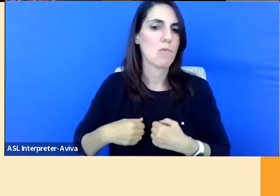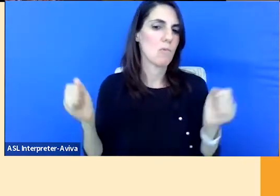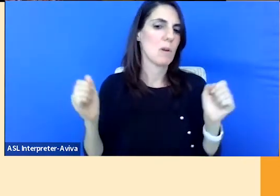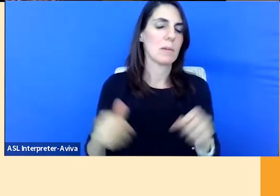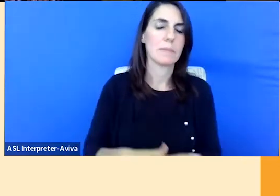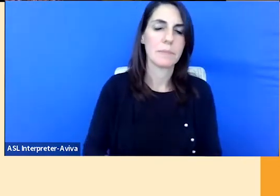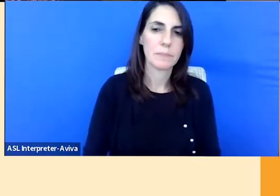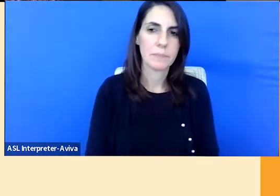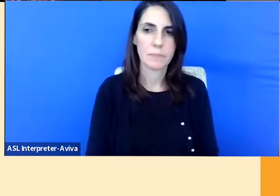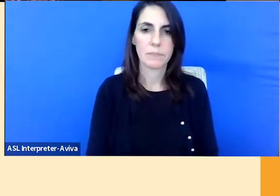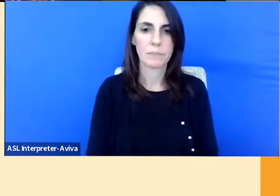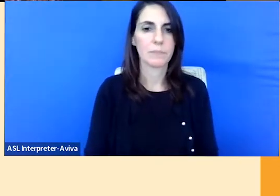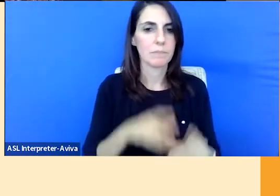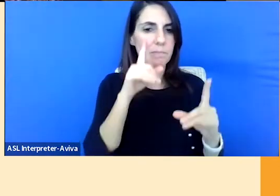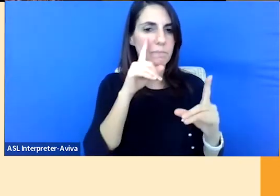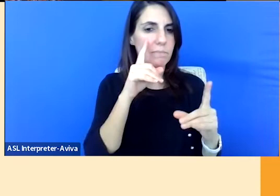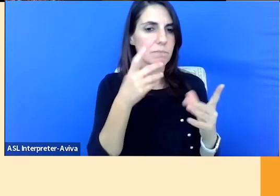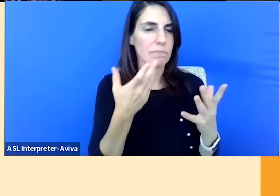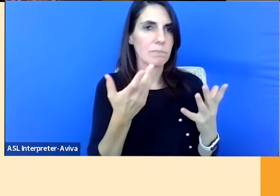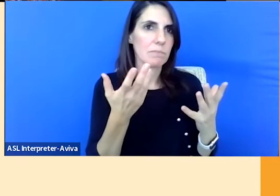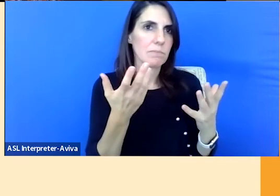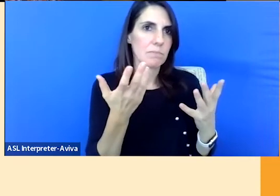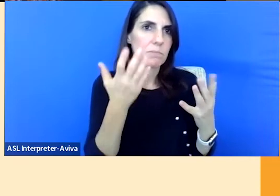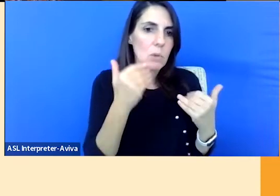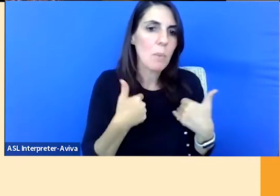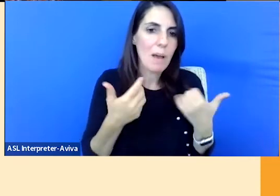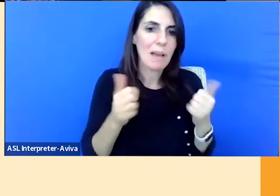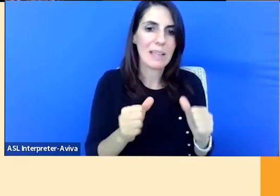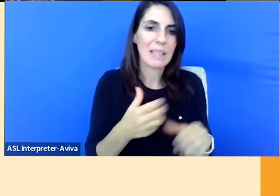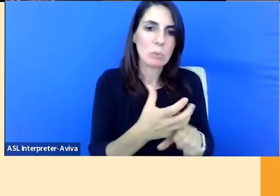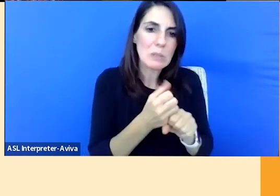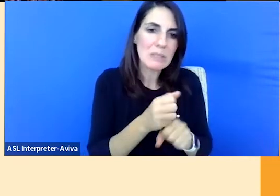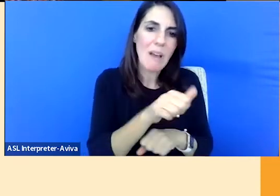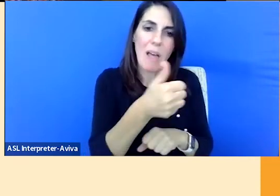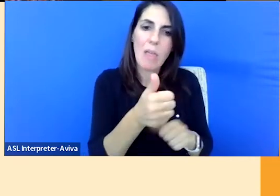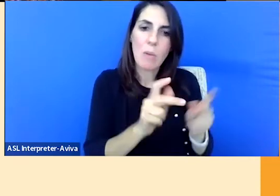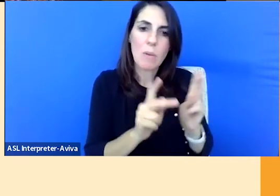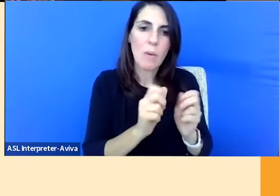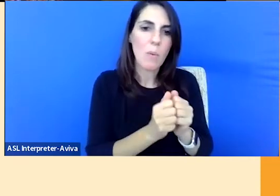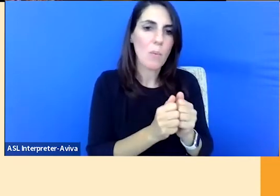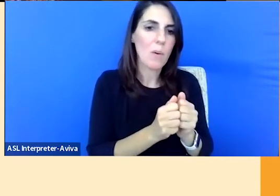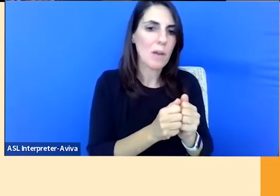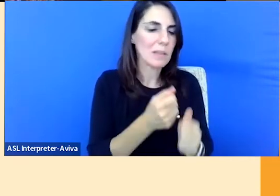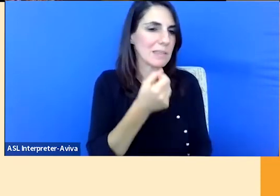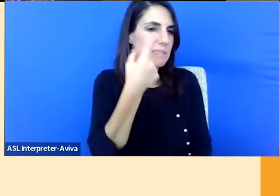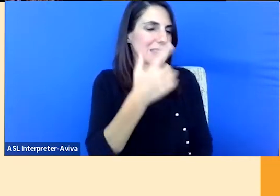May I receive others with sympathy and understanding.